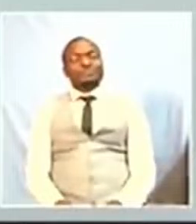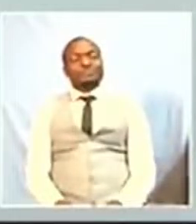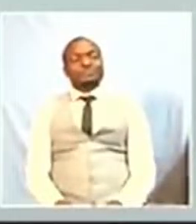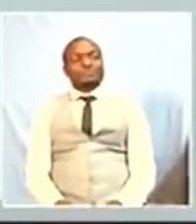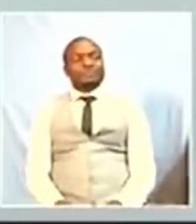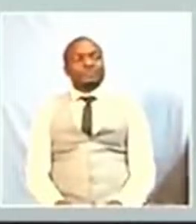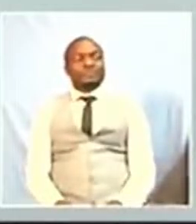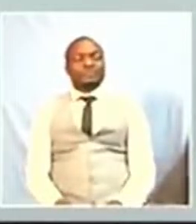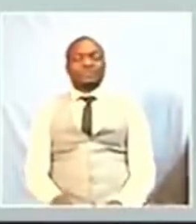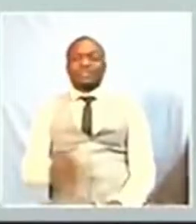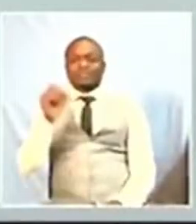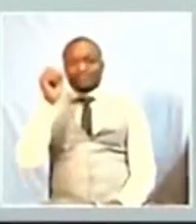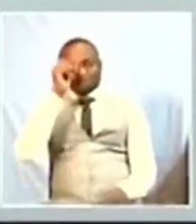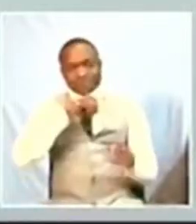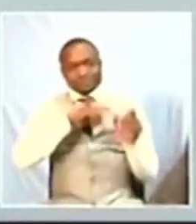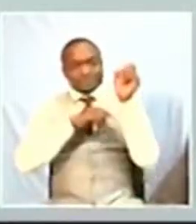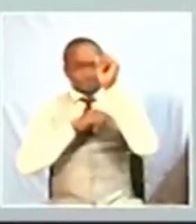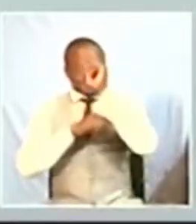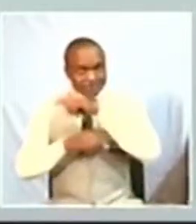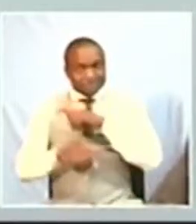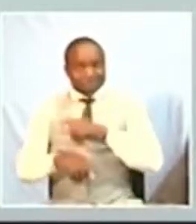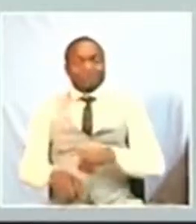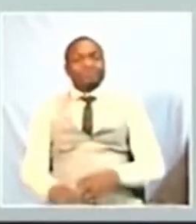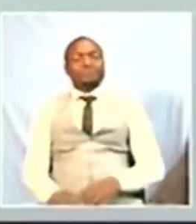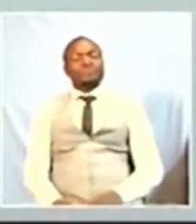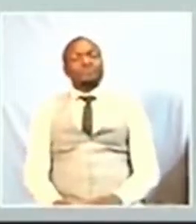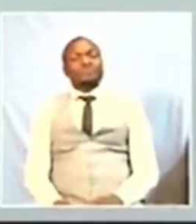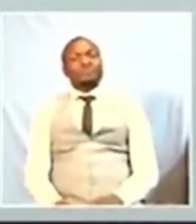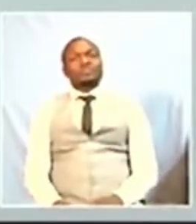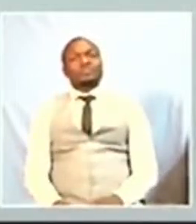It's quite disappointing.